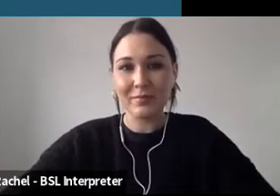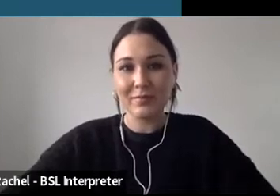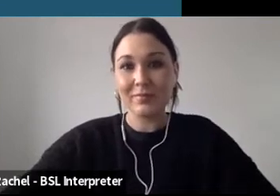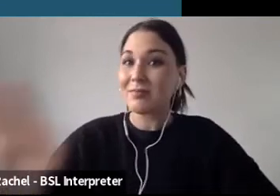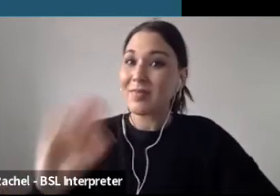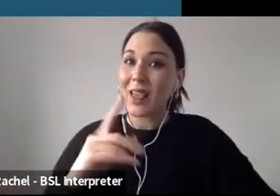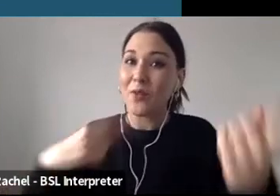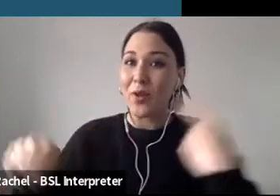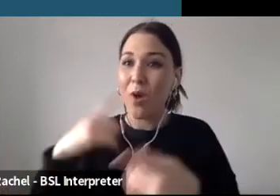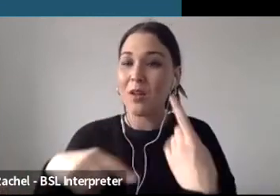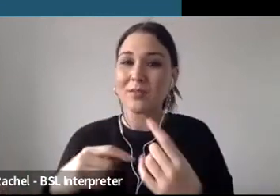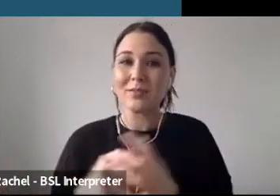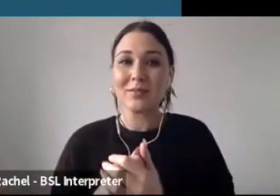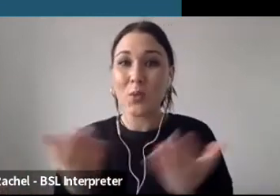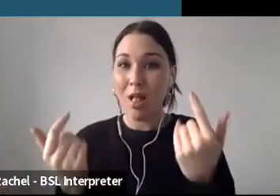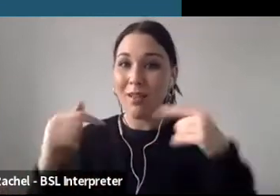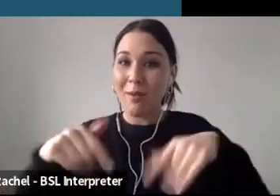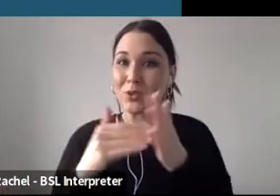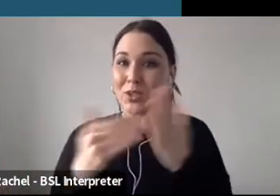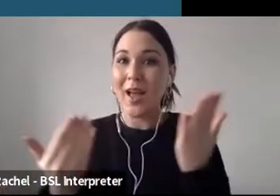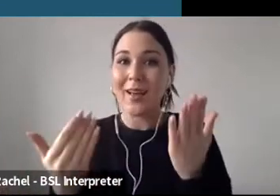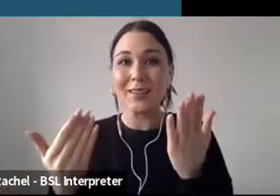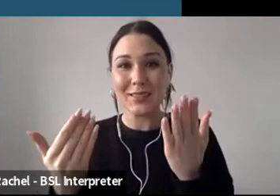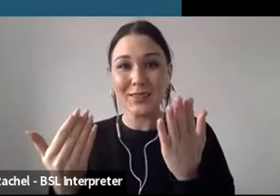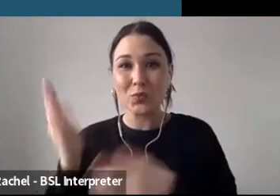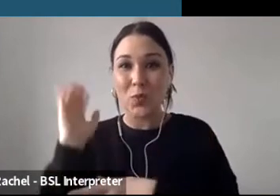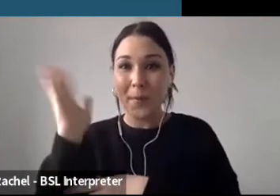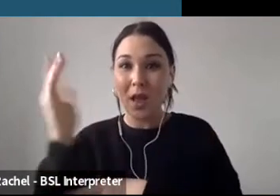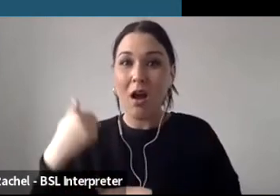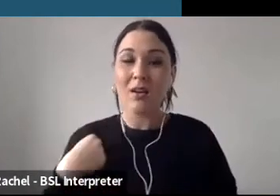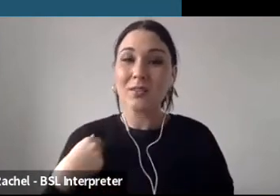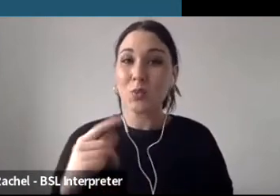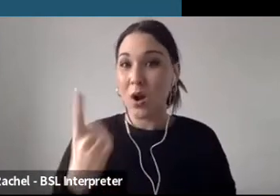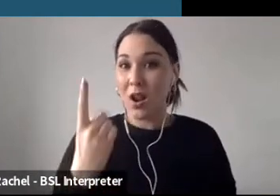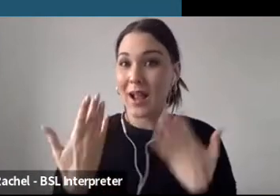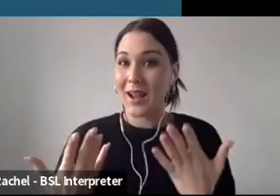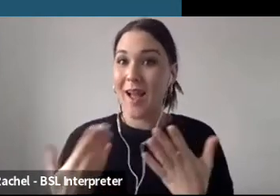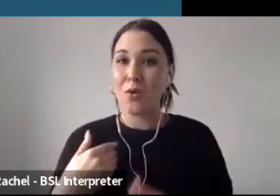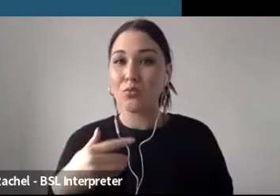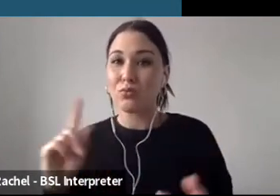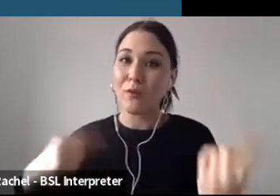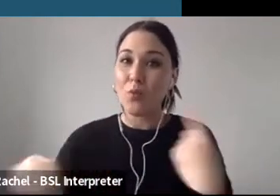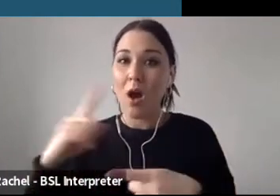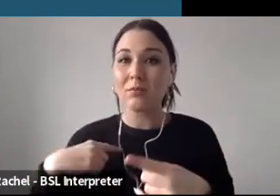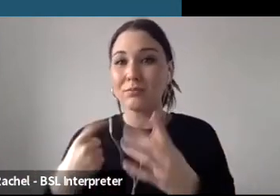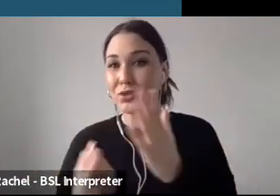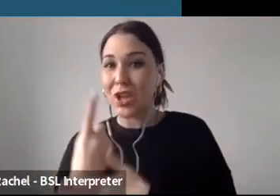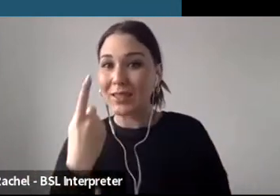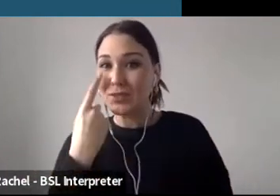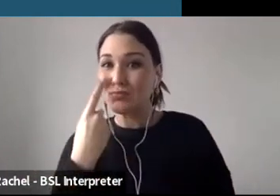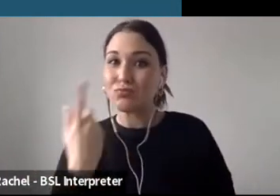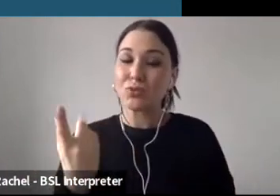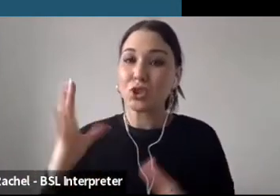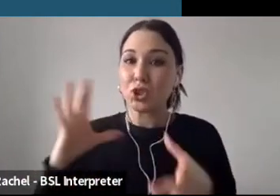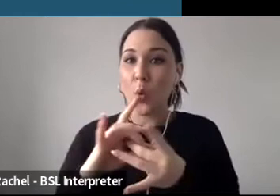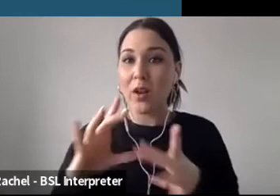Hello everyone, and welcome to today's webinar. It's just gone 1 o'clock, so I'm just going to give everyone a chance to join. Do